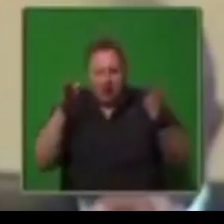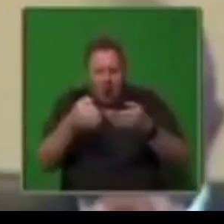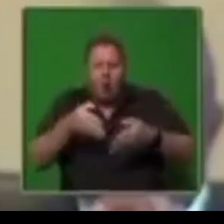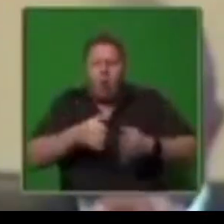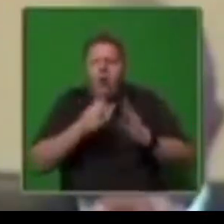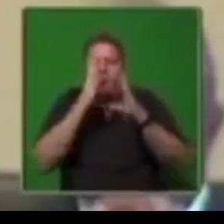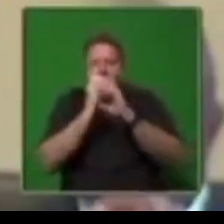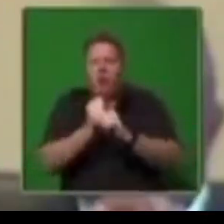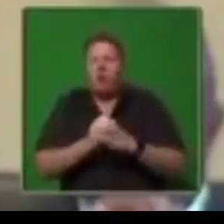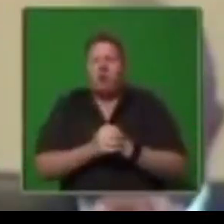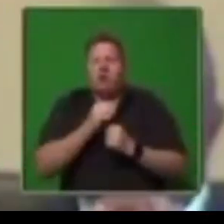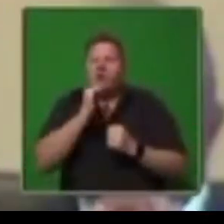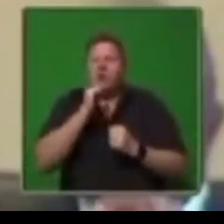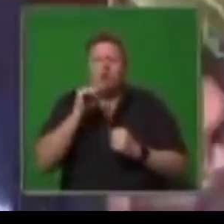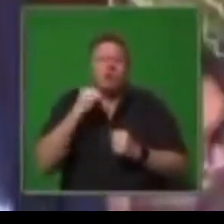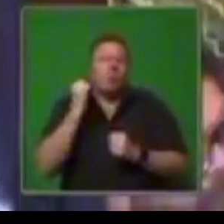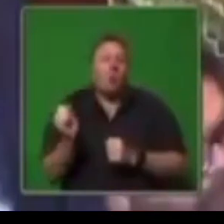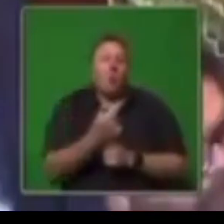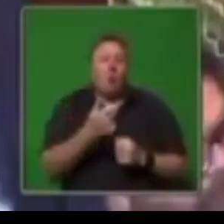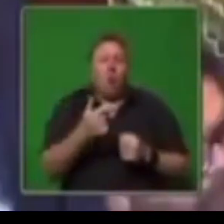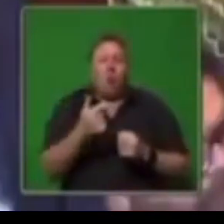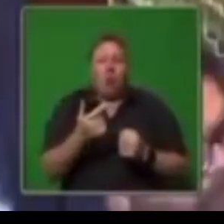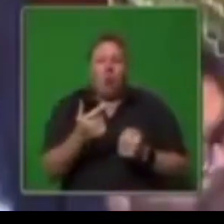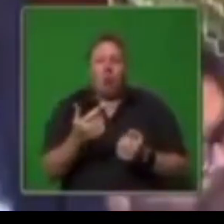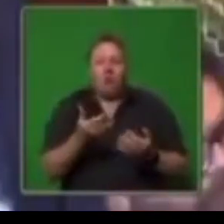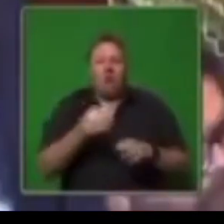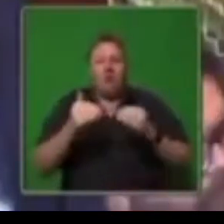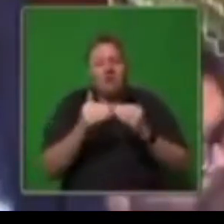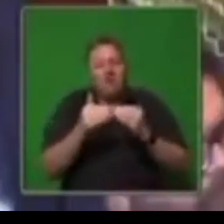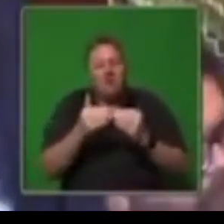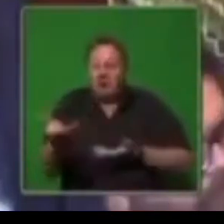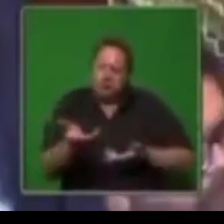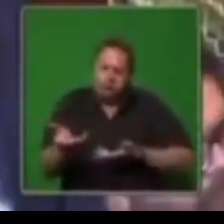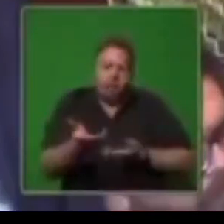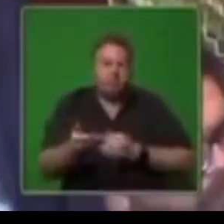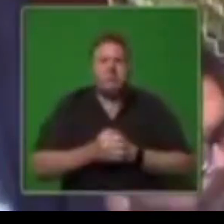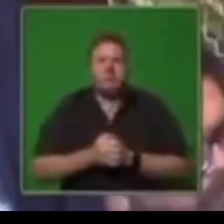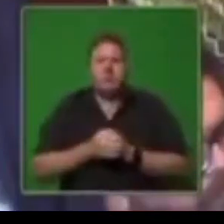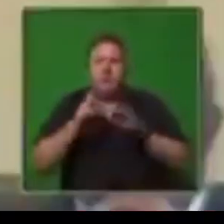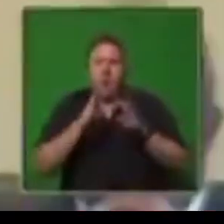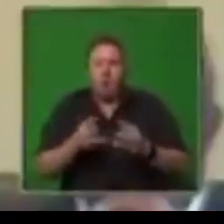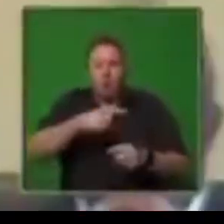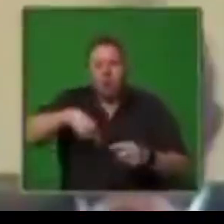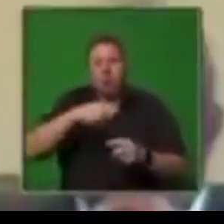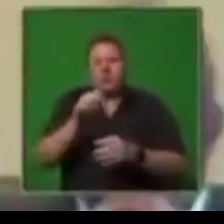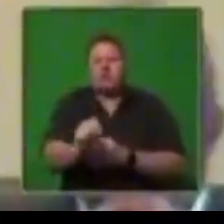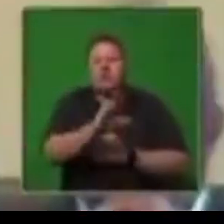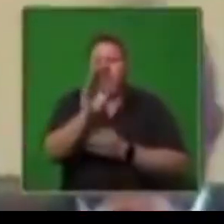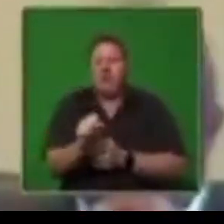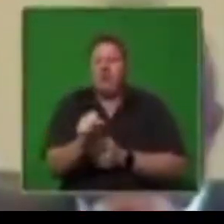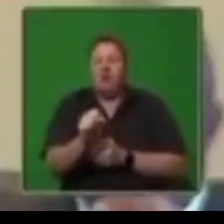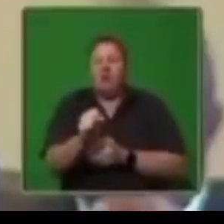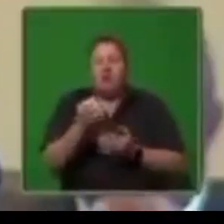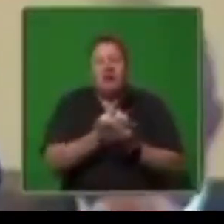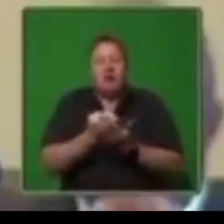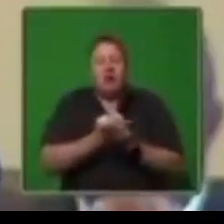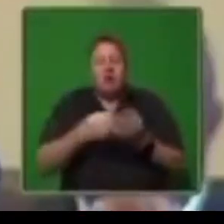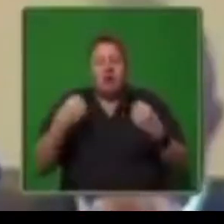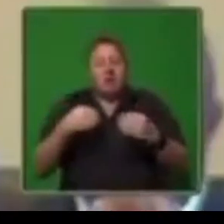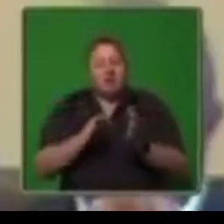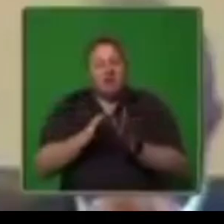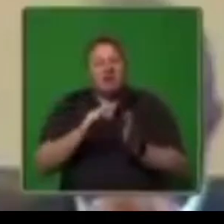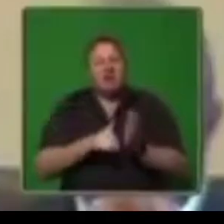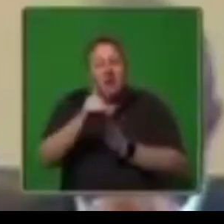of common cause. This is the world that we, as South Africa, a developing economy, must